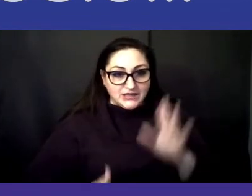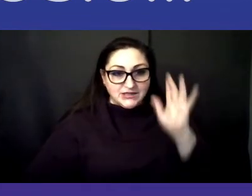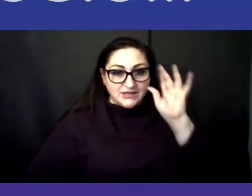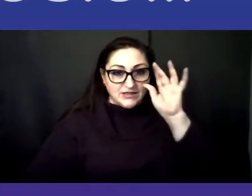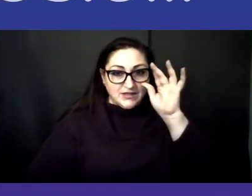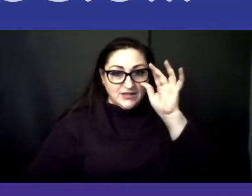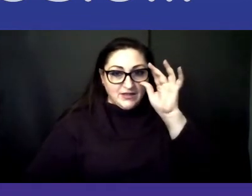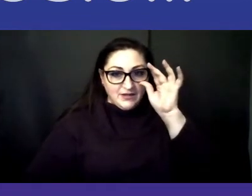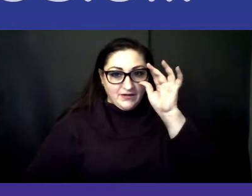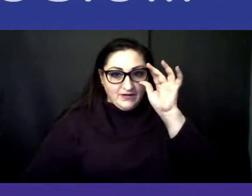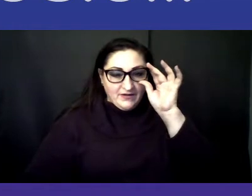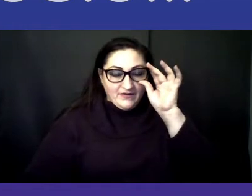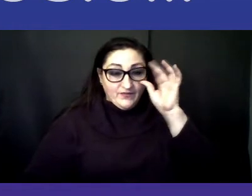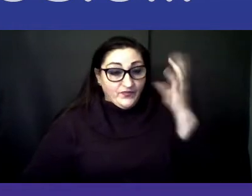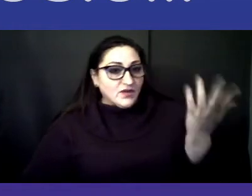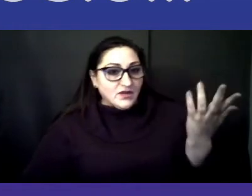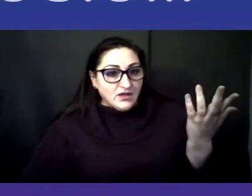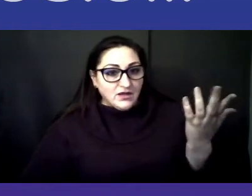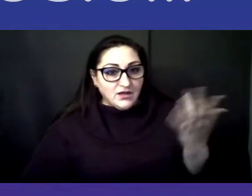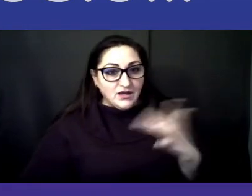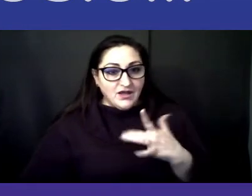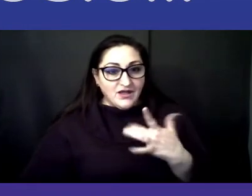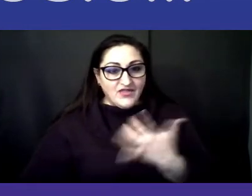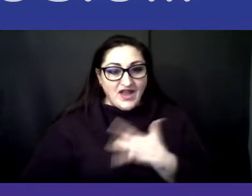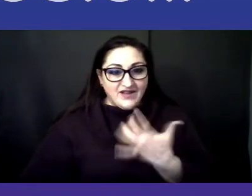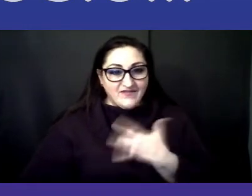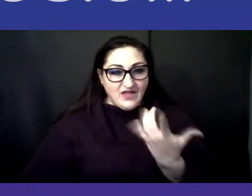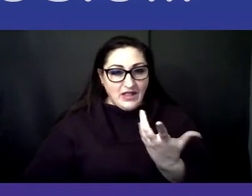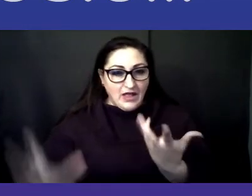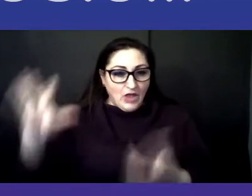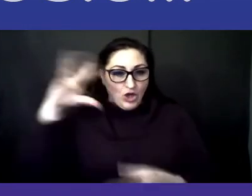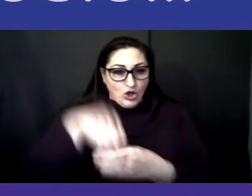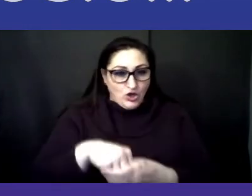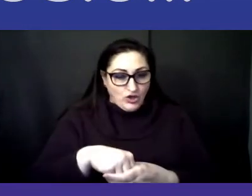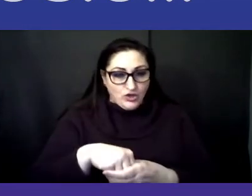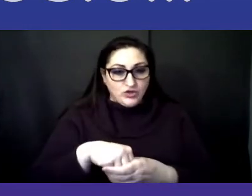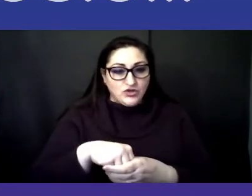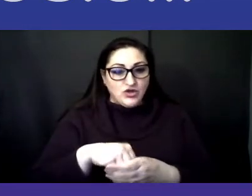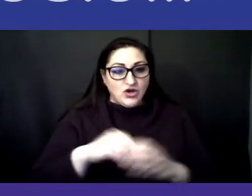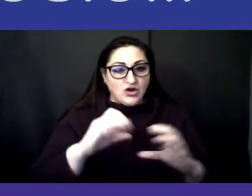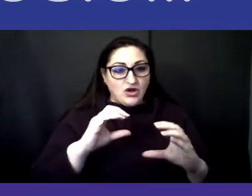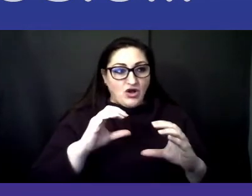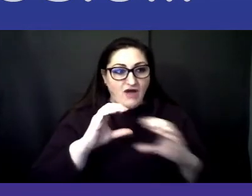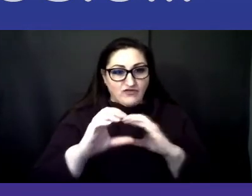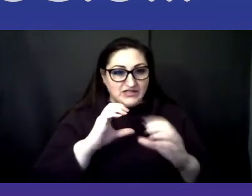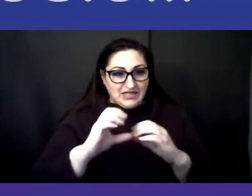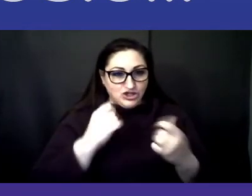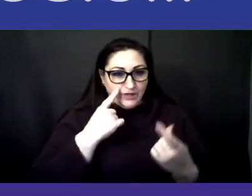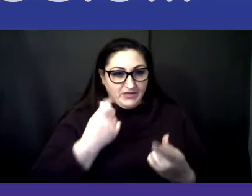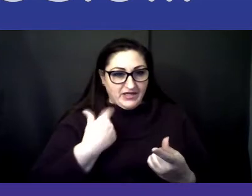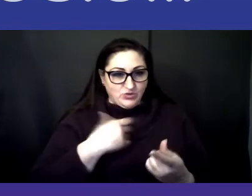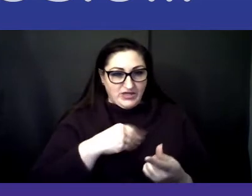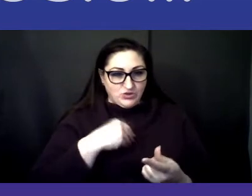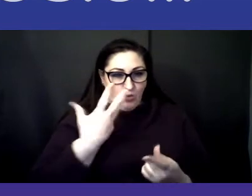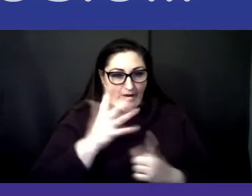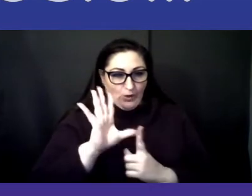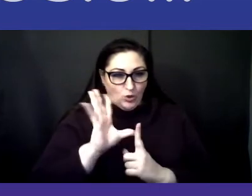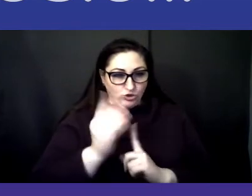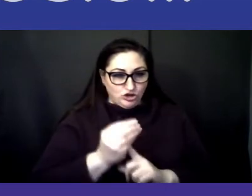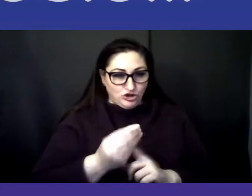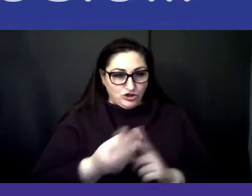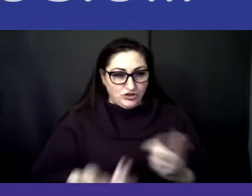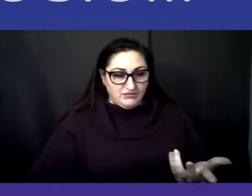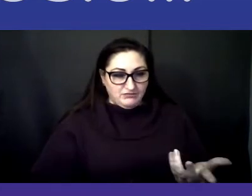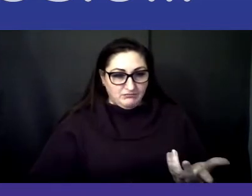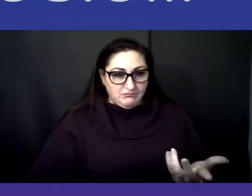right? They didn't feel like they could contribute to the conversation because what is white culture? And then I can't speak